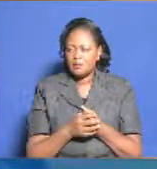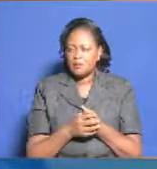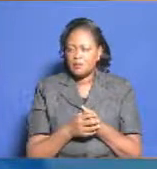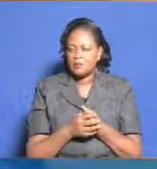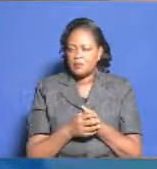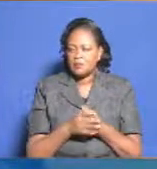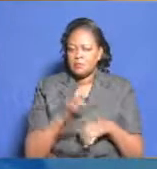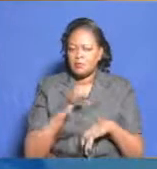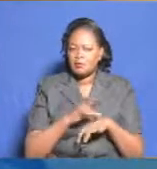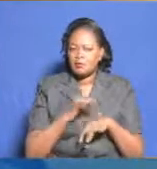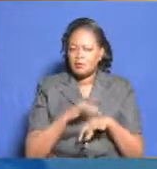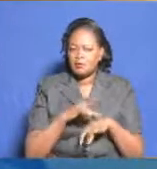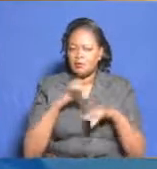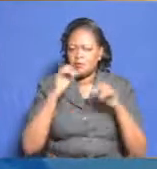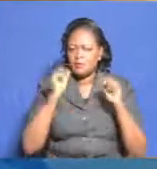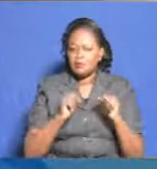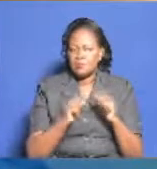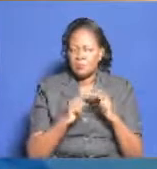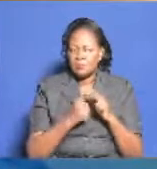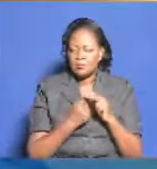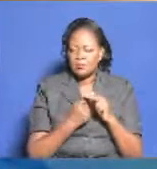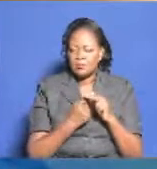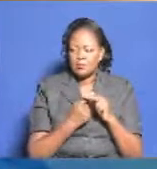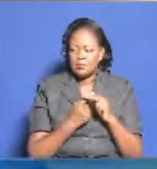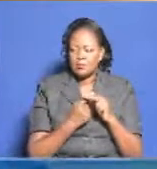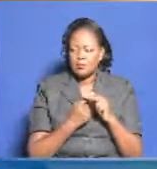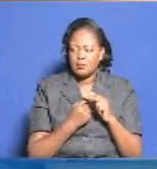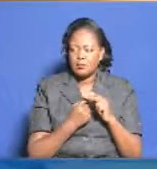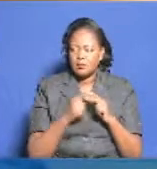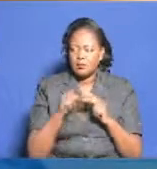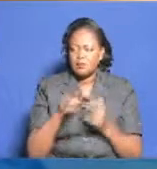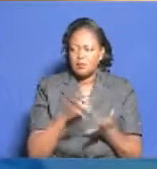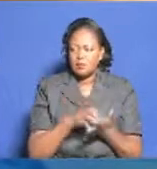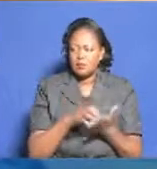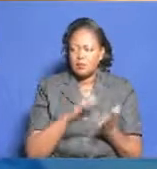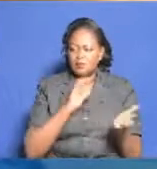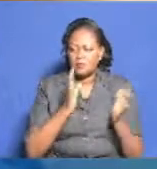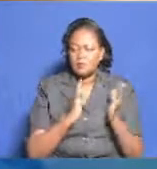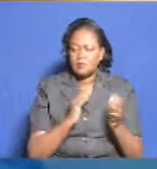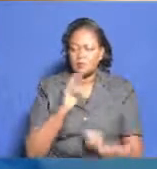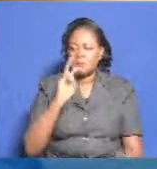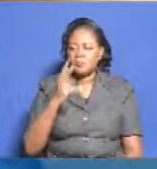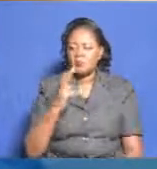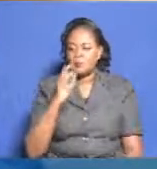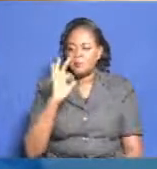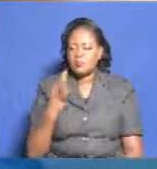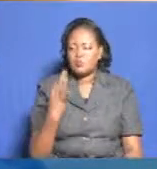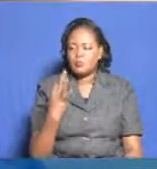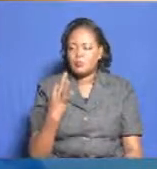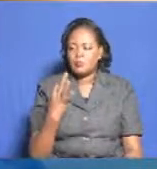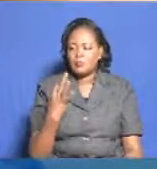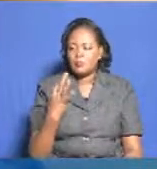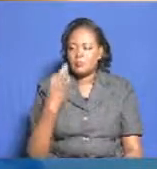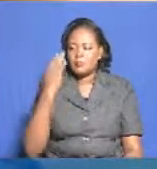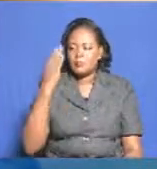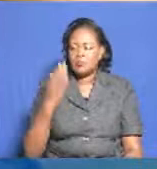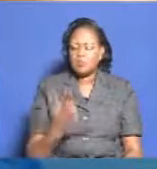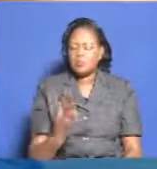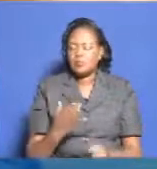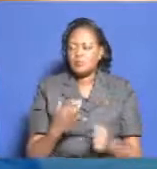The earliest we can begin the proceedings is, say, around the 23rd of the month.